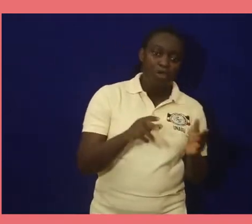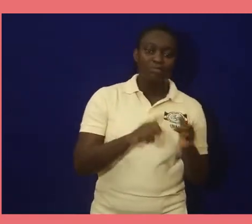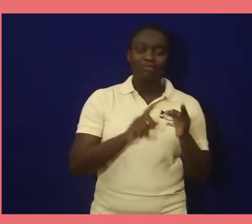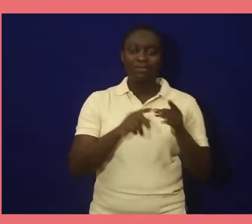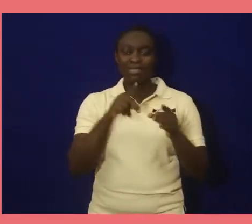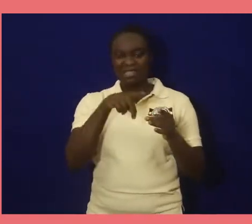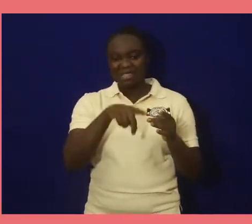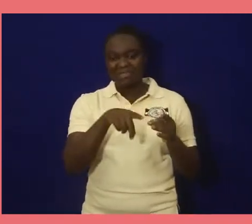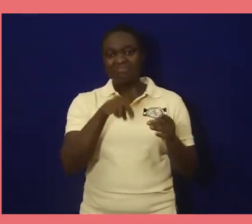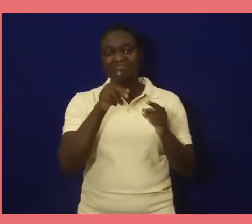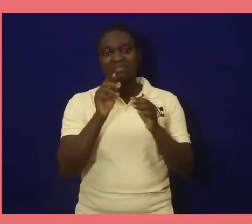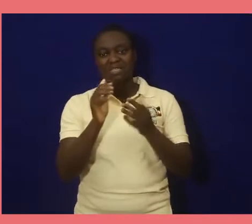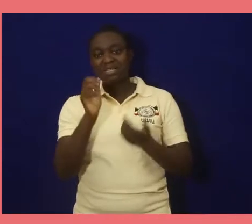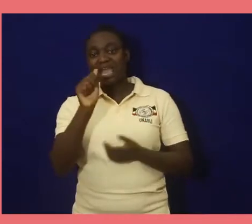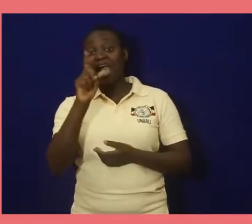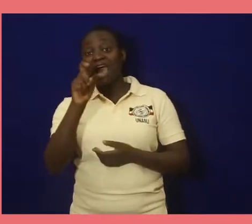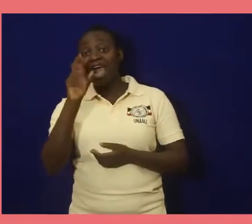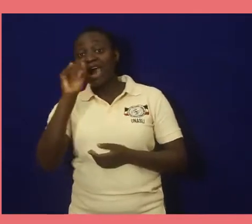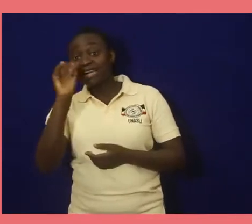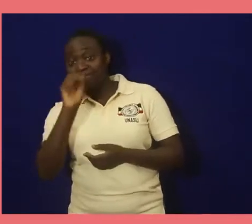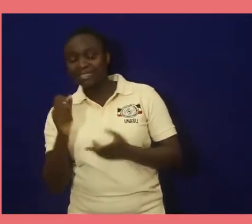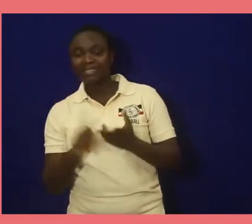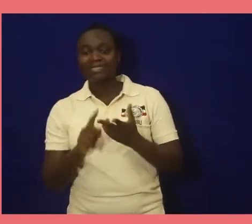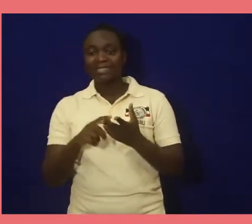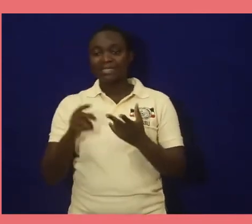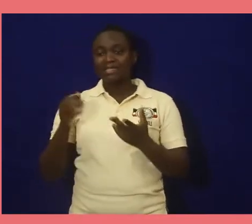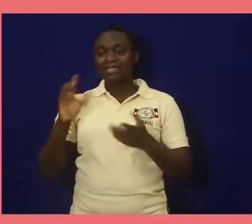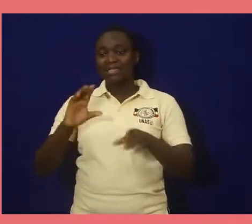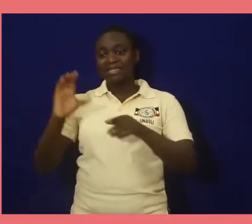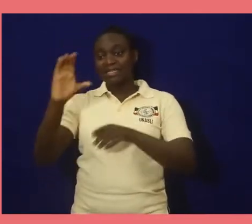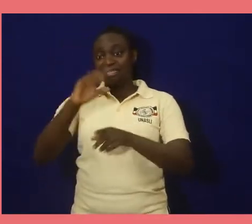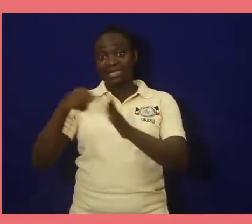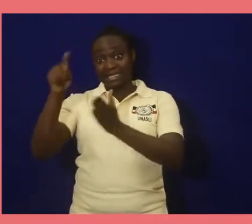the principal axis, the center of curvature.